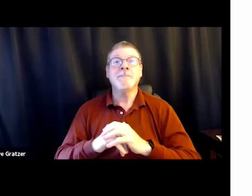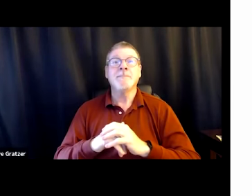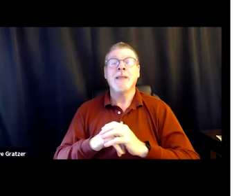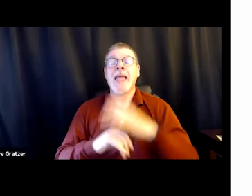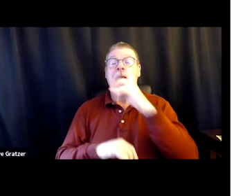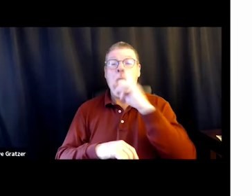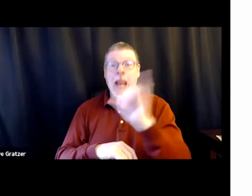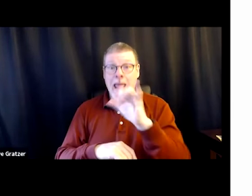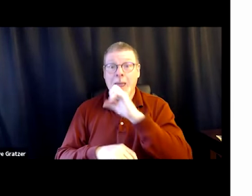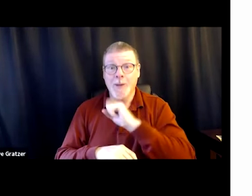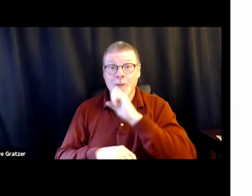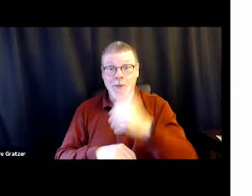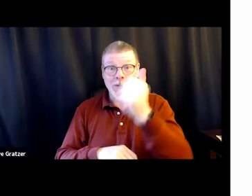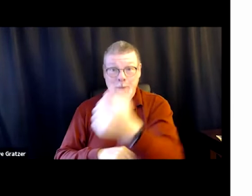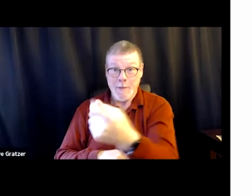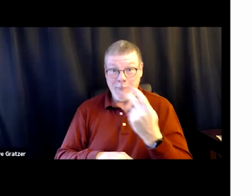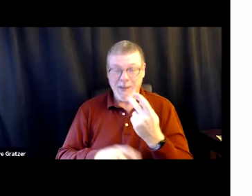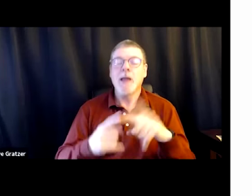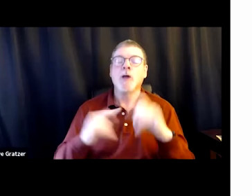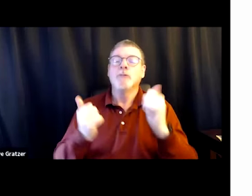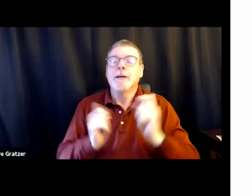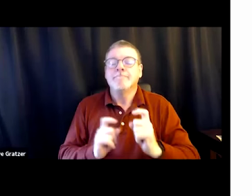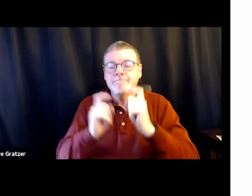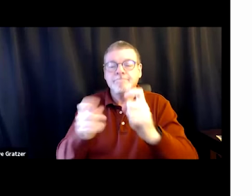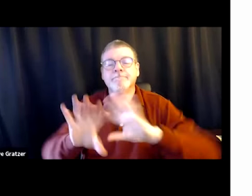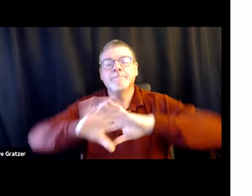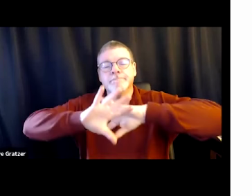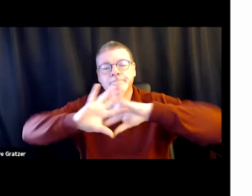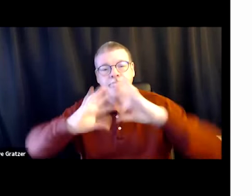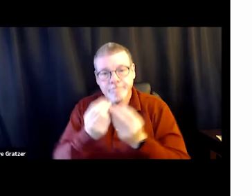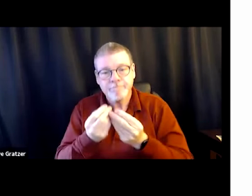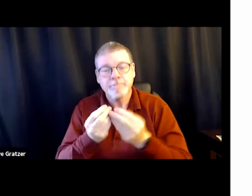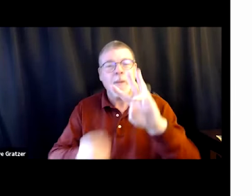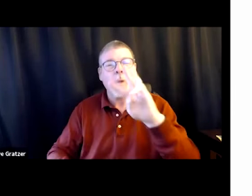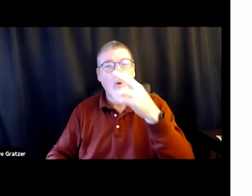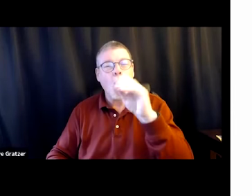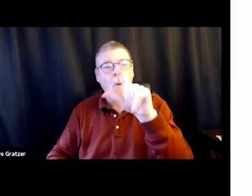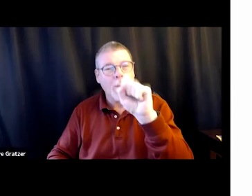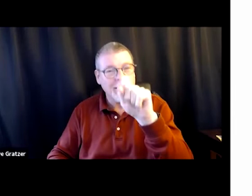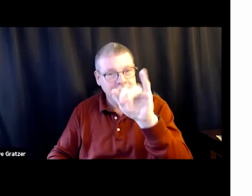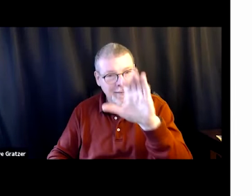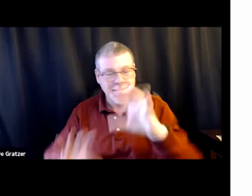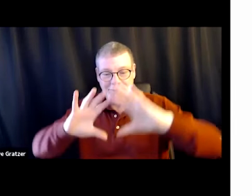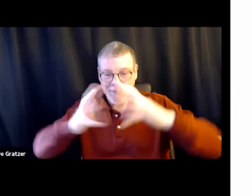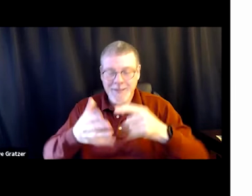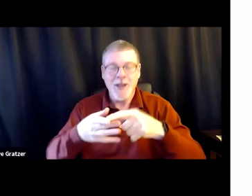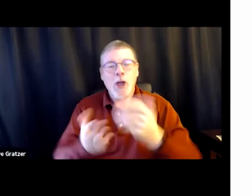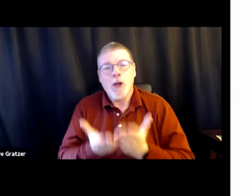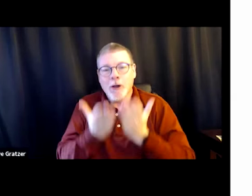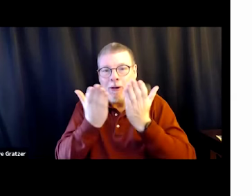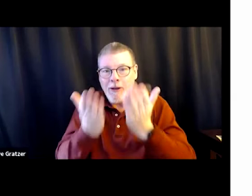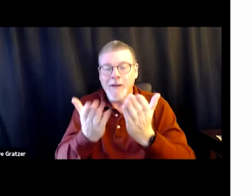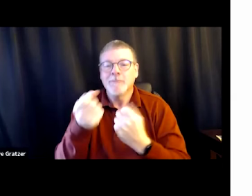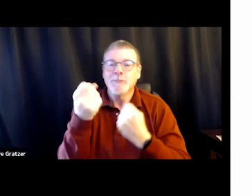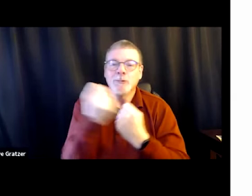the Elder Reentry Initiative, they're working to kind of aid in the comprehensive, holistic reentry planning that offers folks a